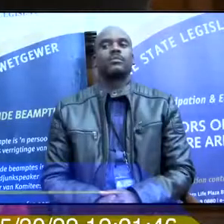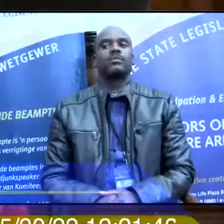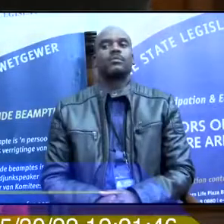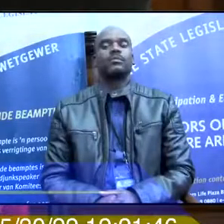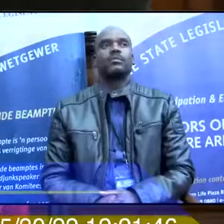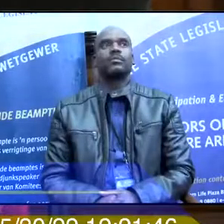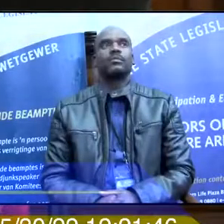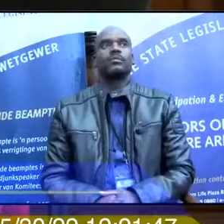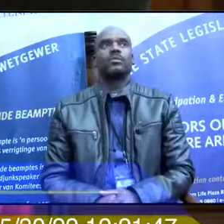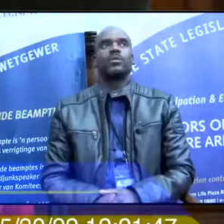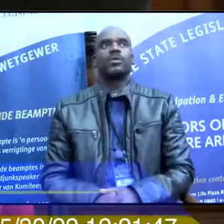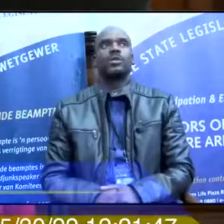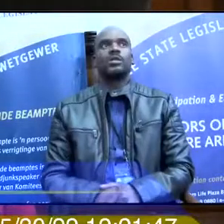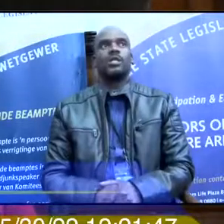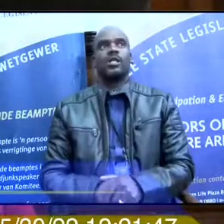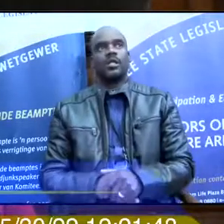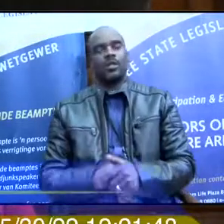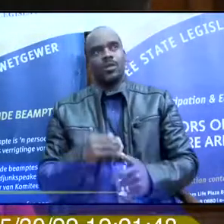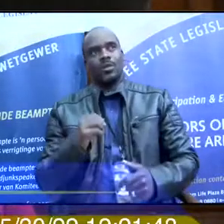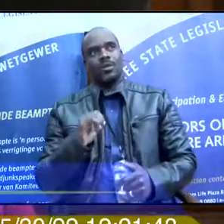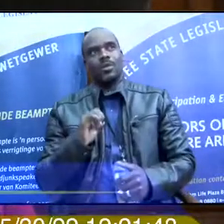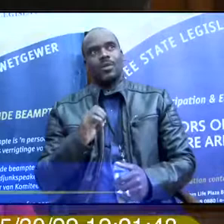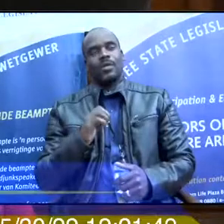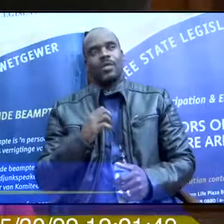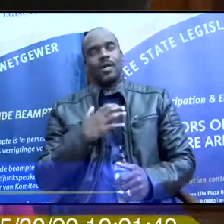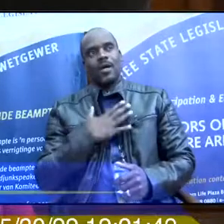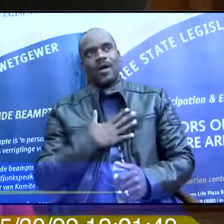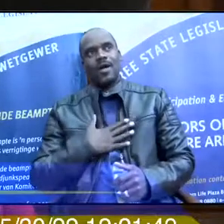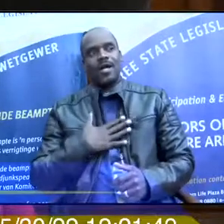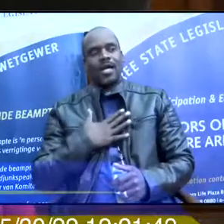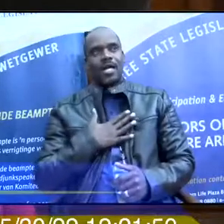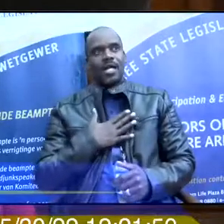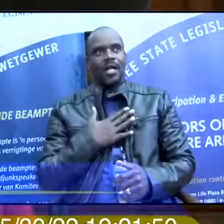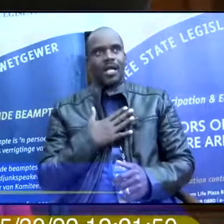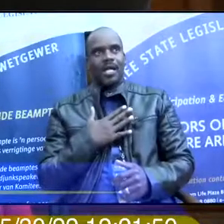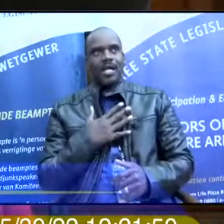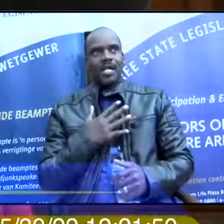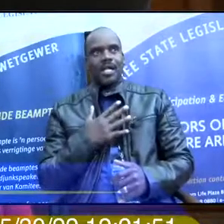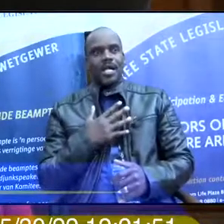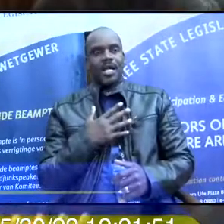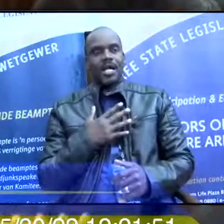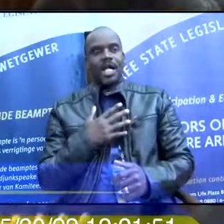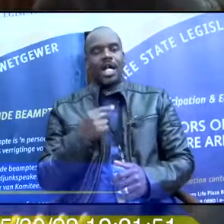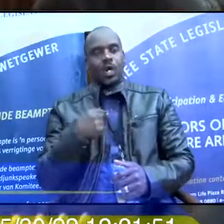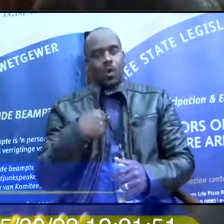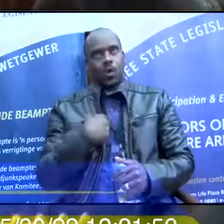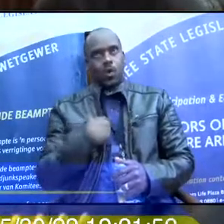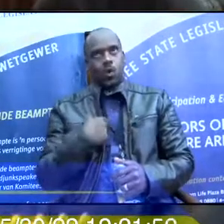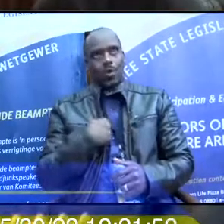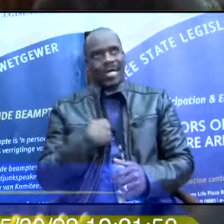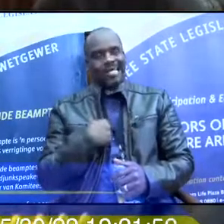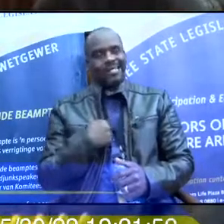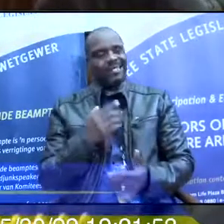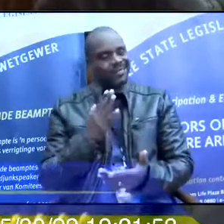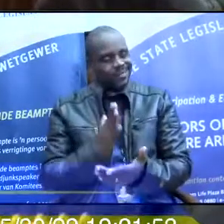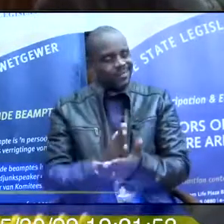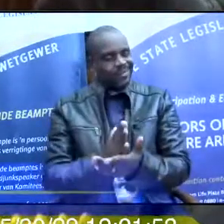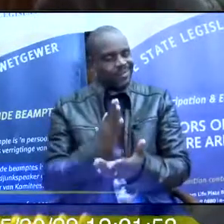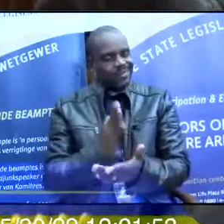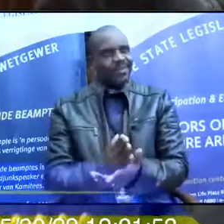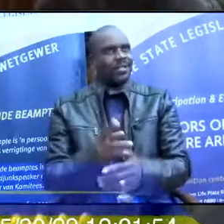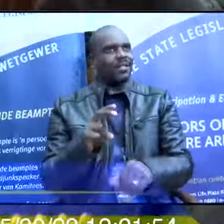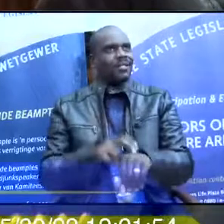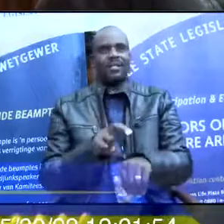we need the feeling of post in the provincial government we really really need the feeling of post